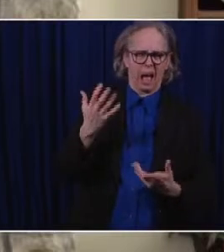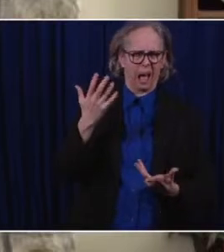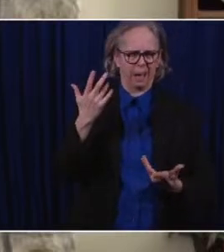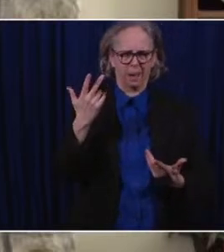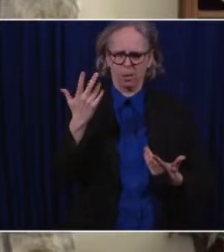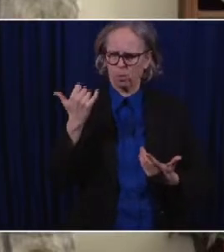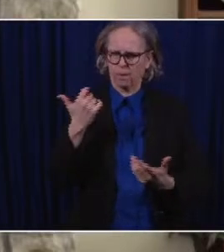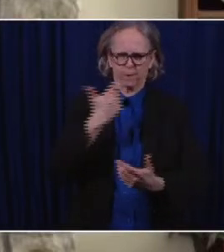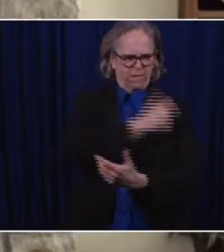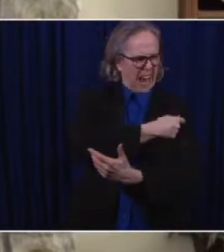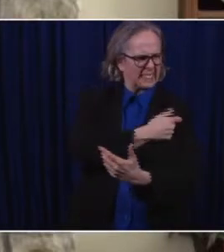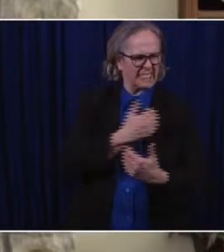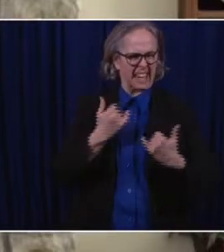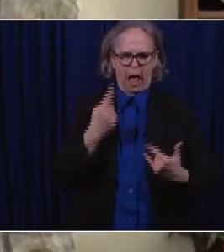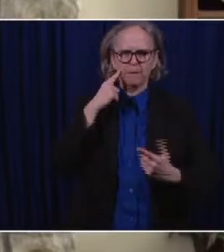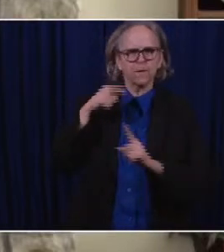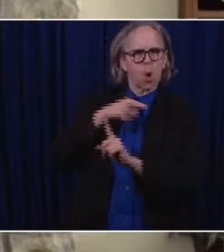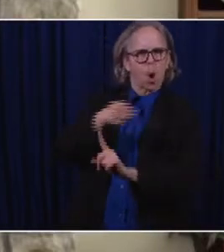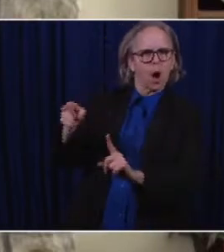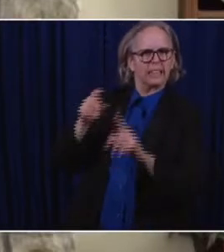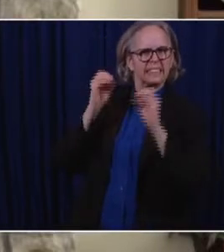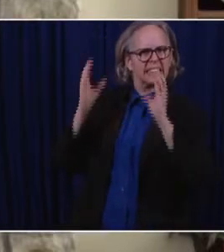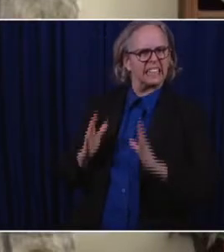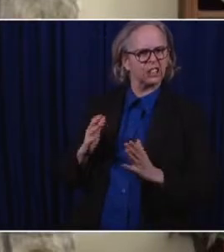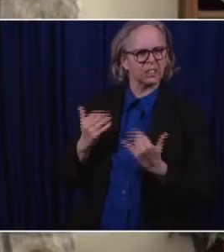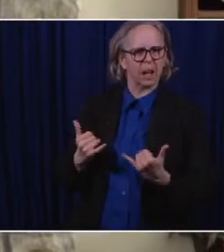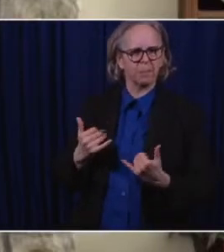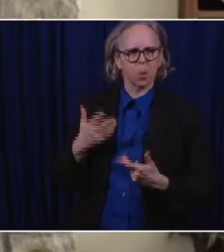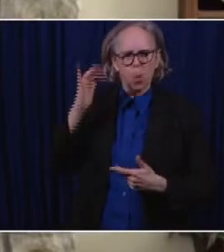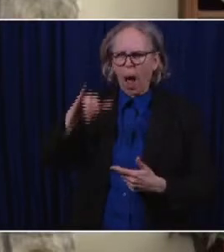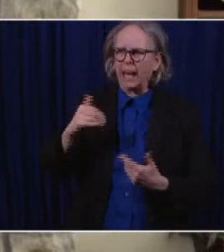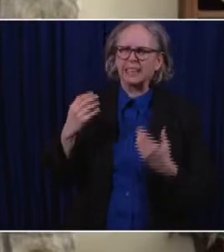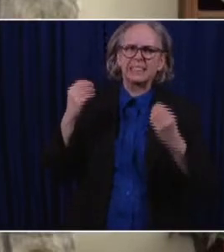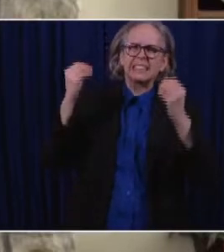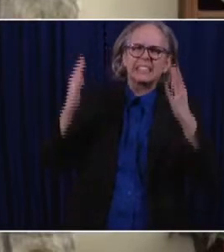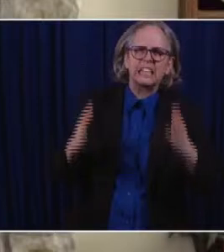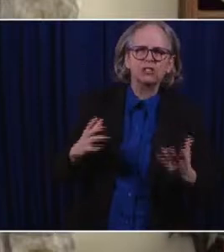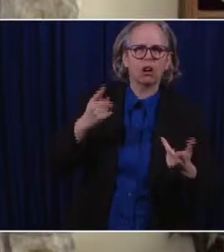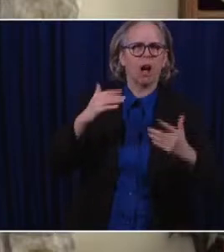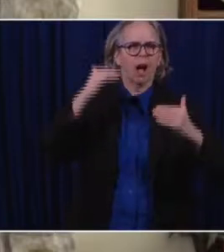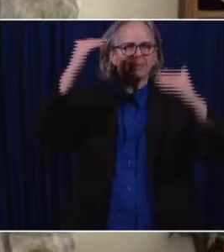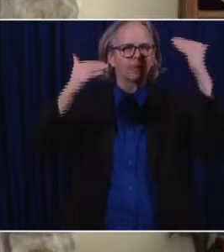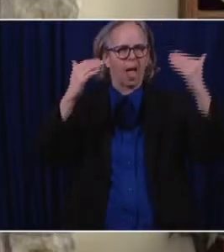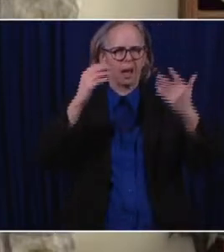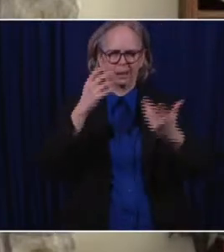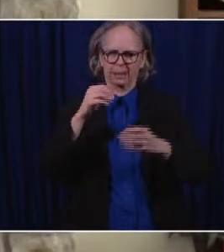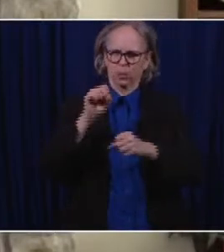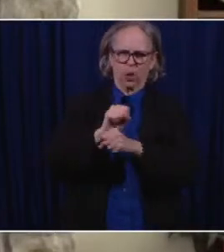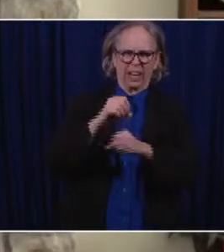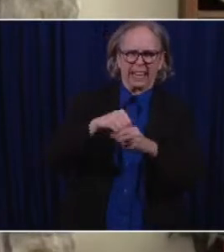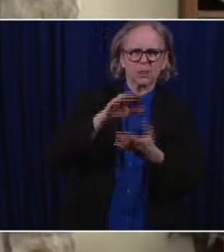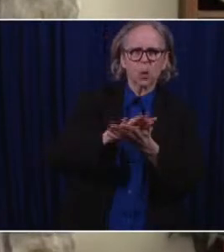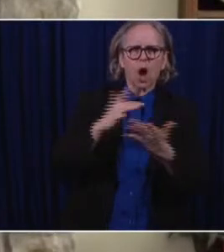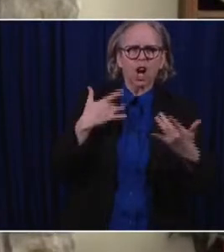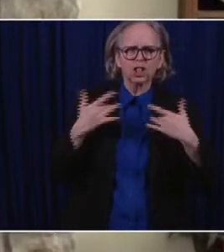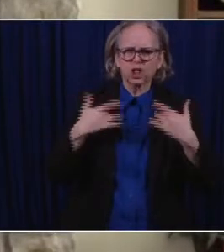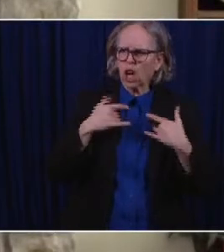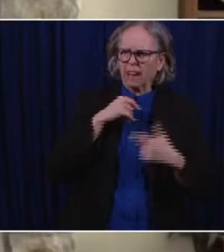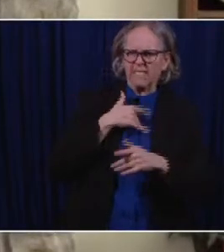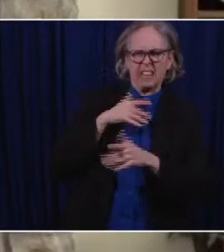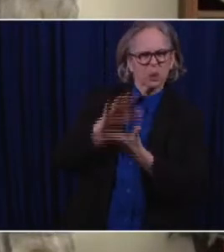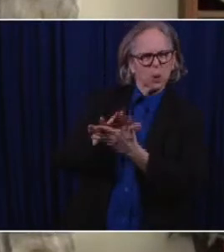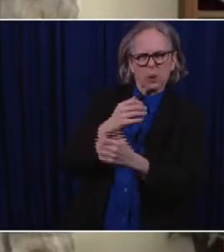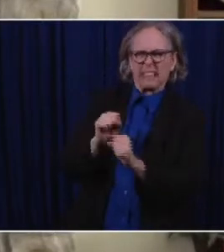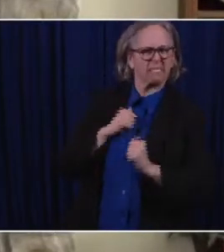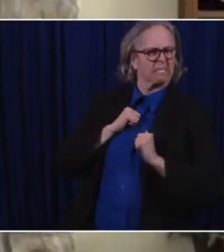concern expressed by teachers and others who work in the school building that they would not be safe.